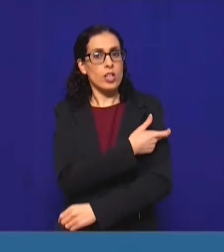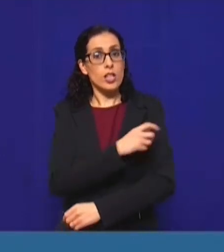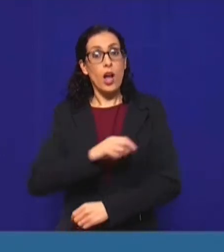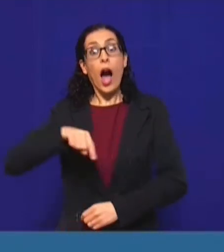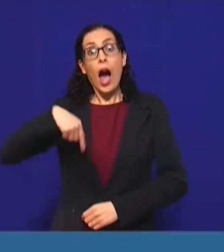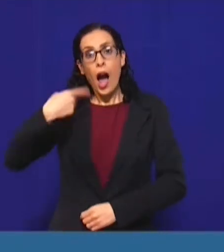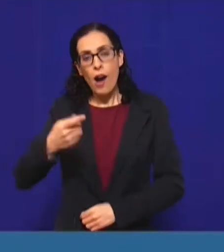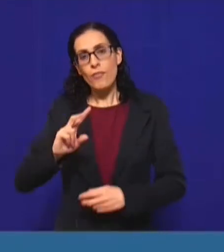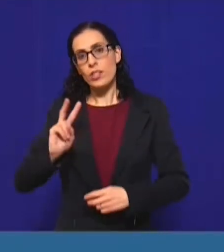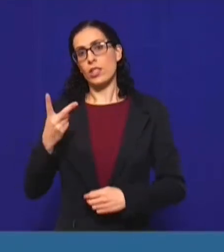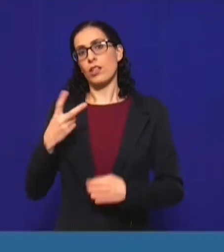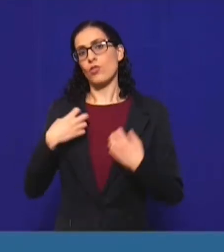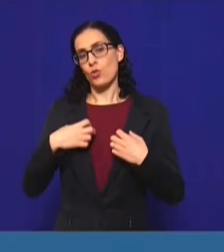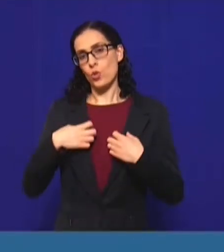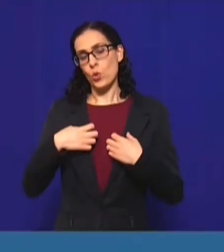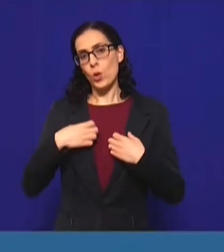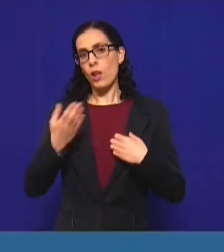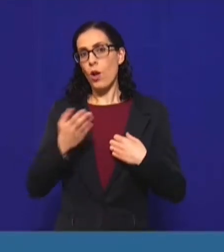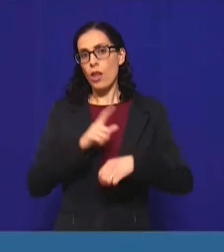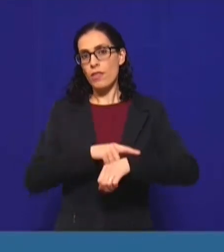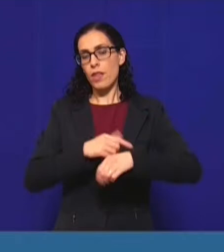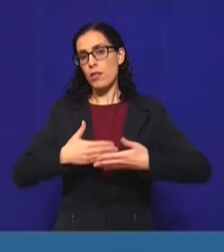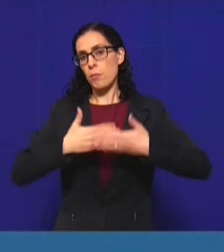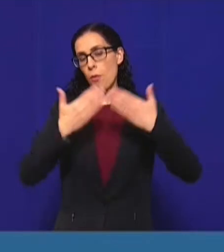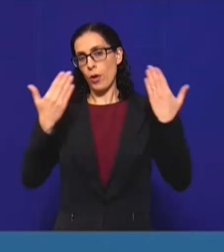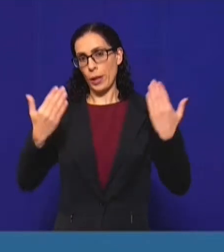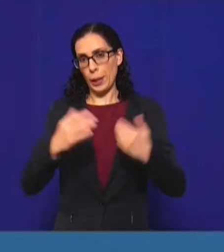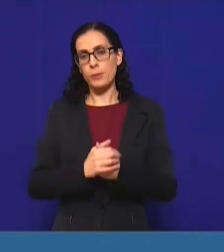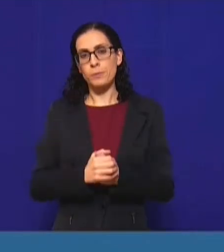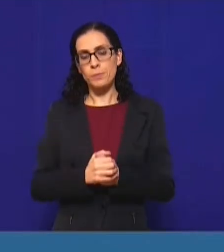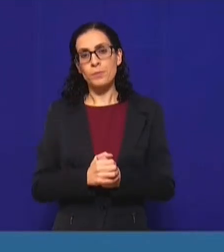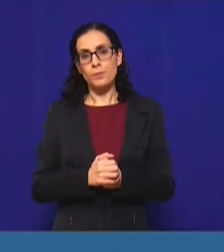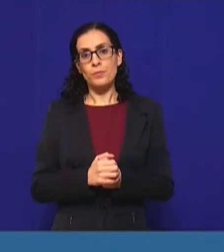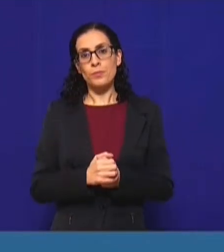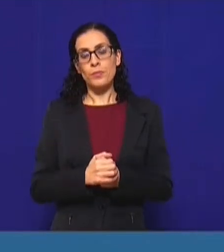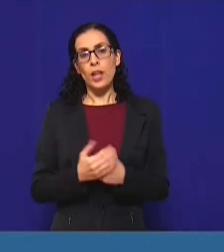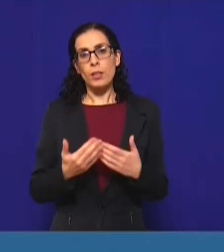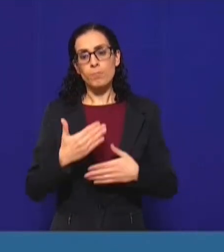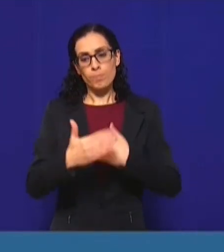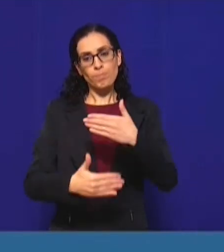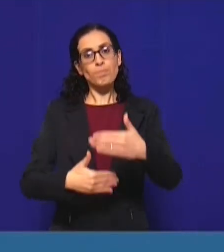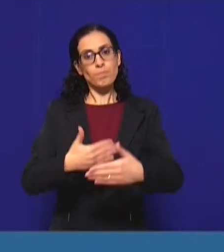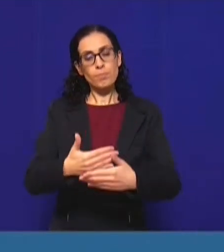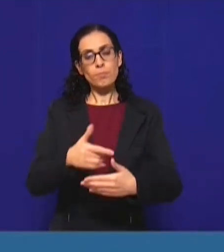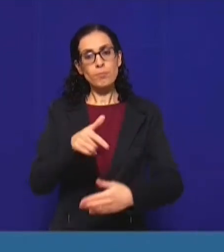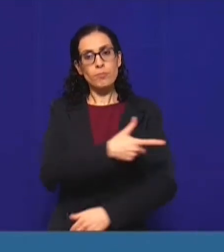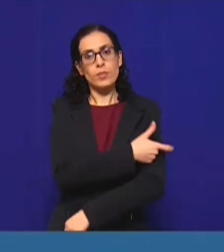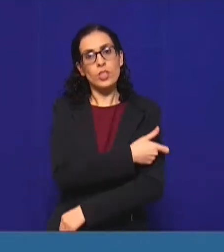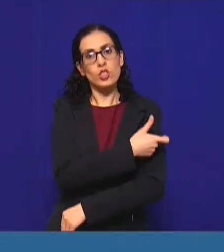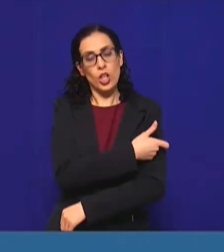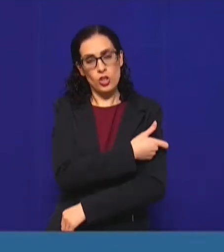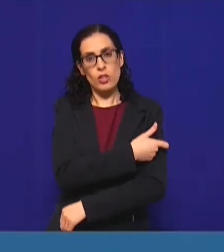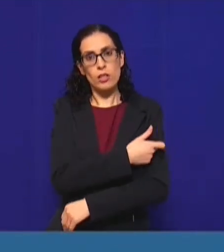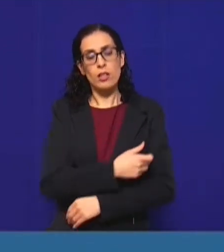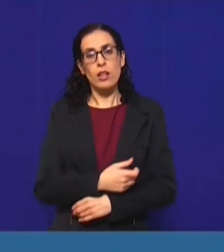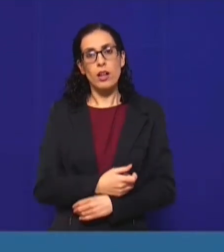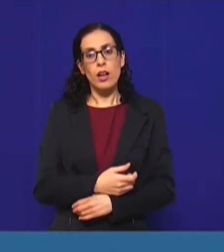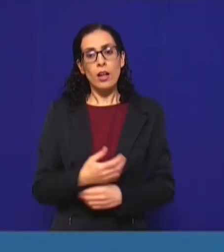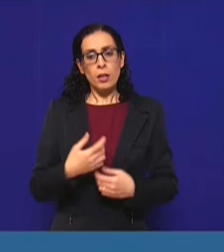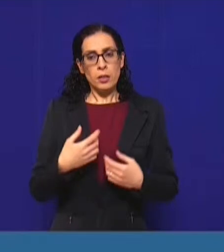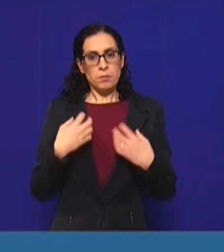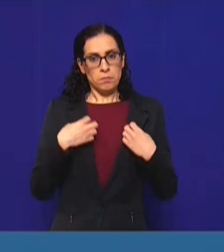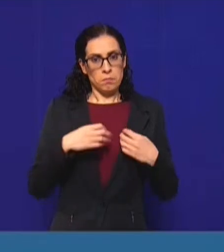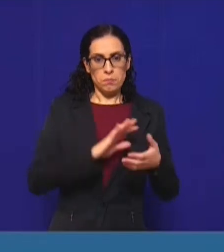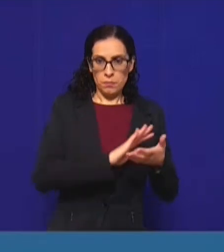post-secondary schools in the morning. So, as we are rolling out this vaccination to the schools, we also